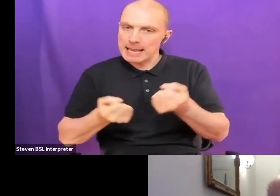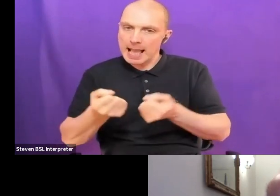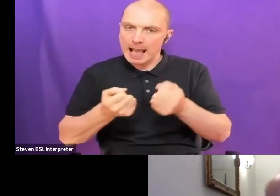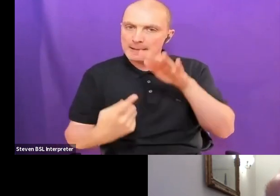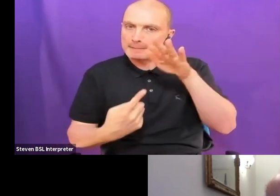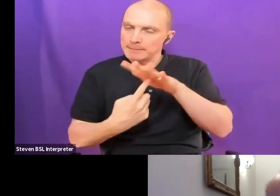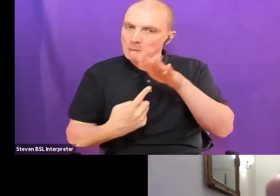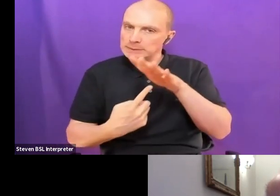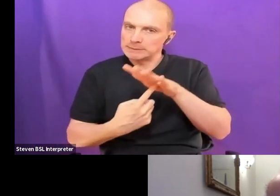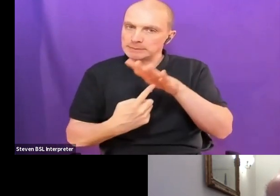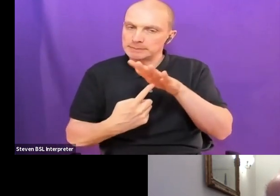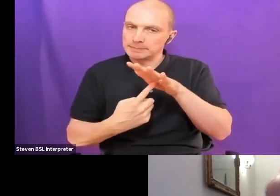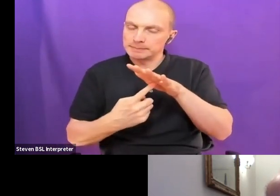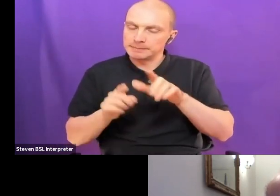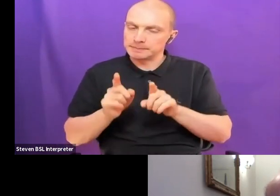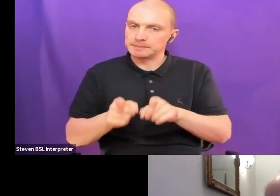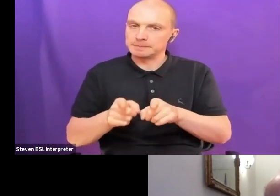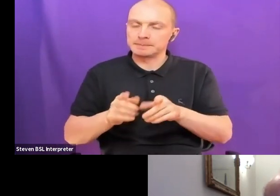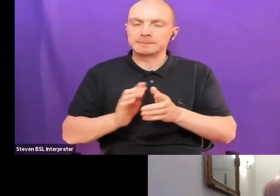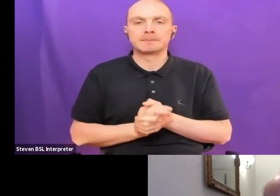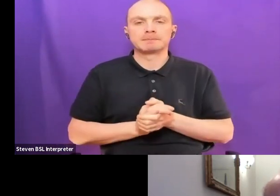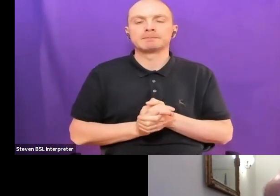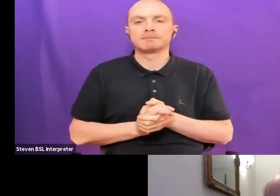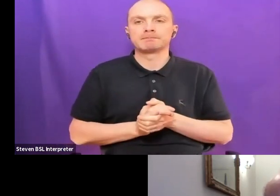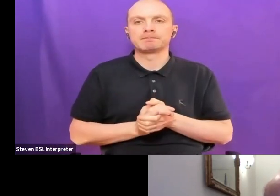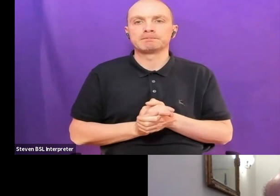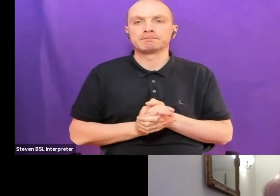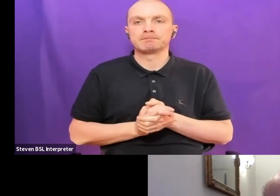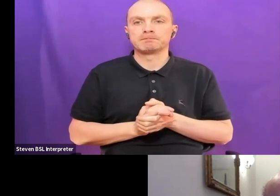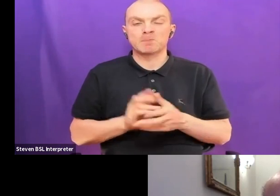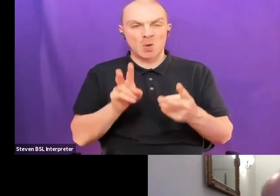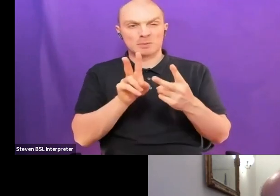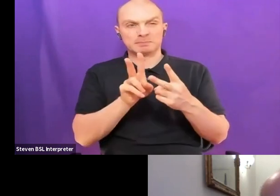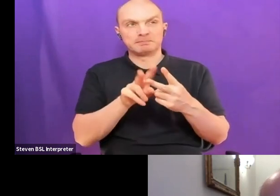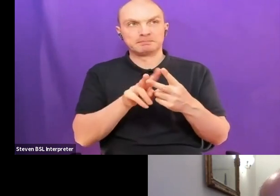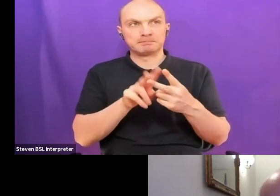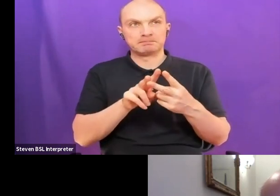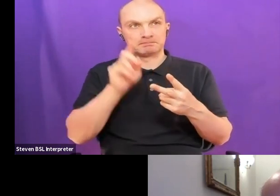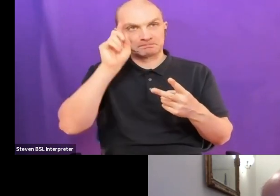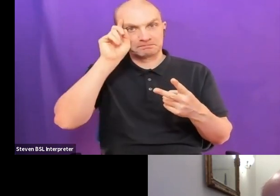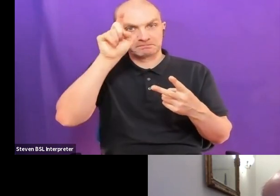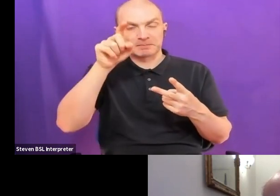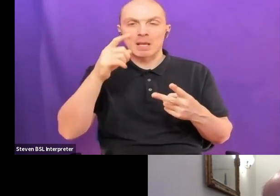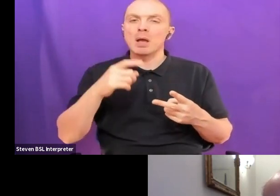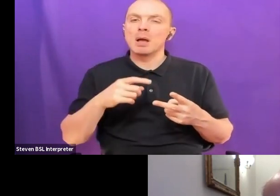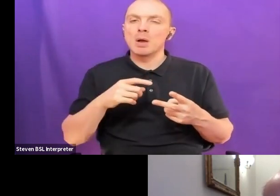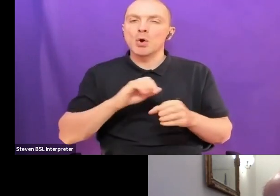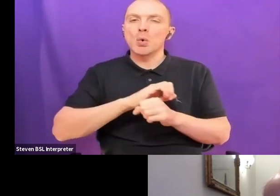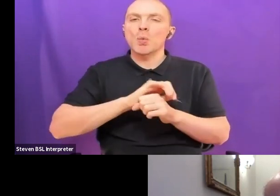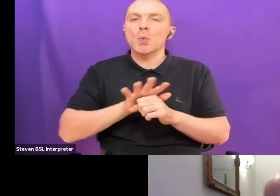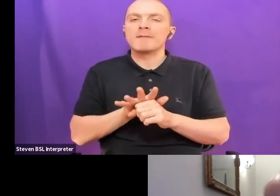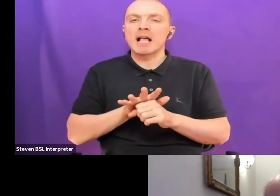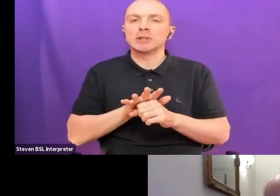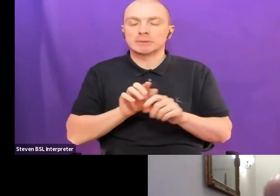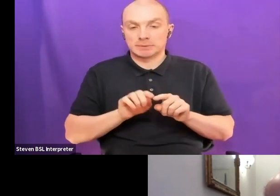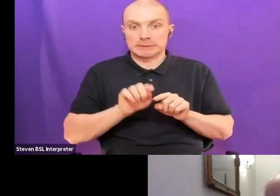So finally, just moving to a couple of thoughts about where life is after the coronavirus pandemic, hopefully not